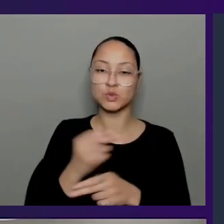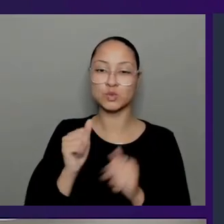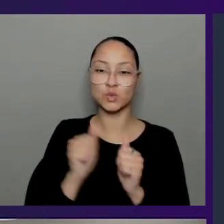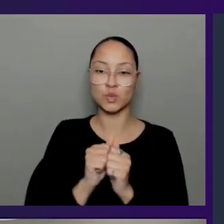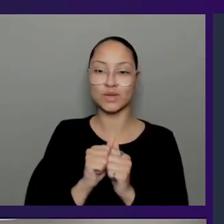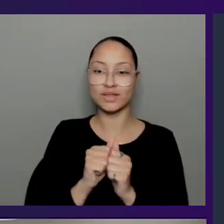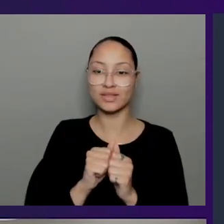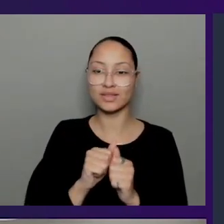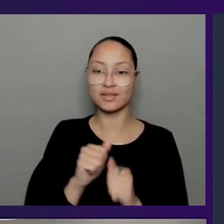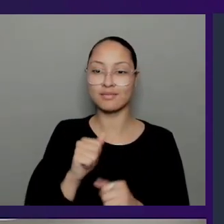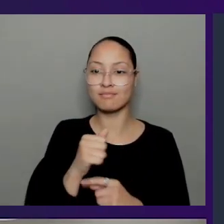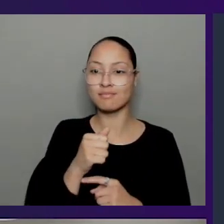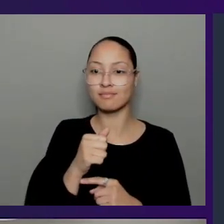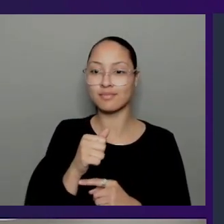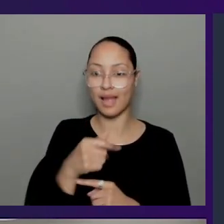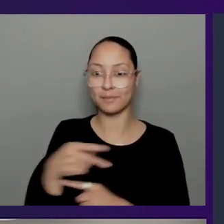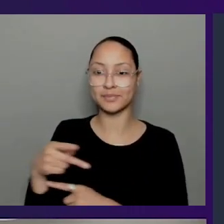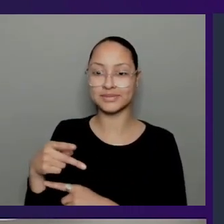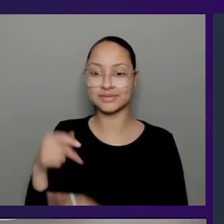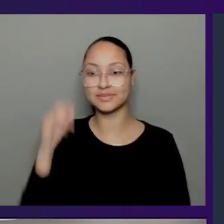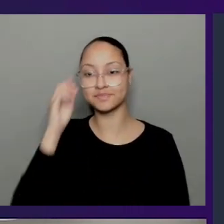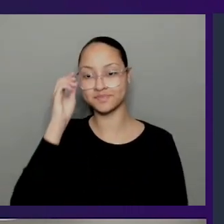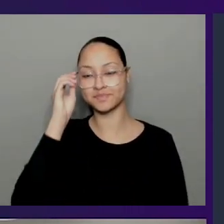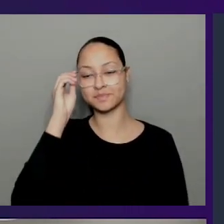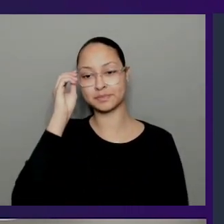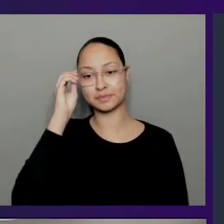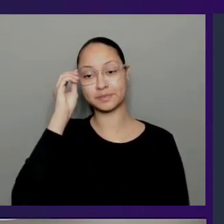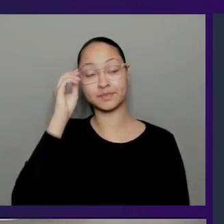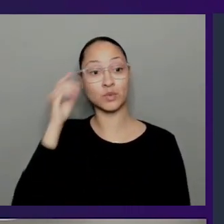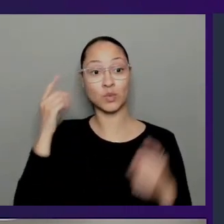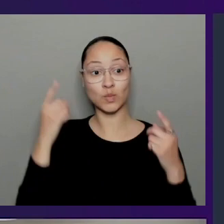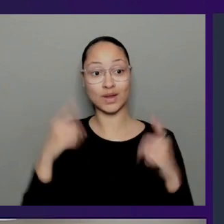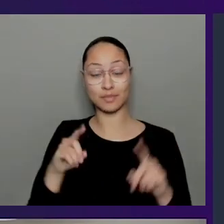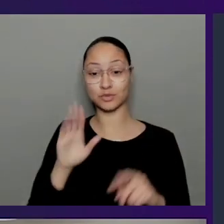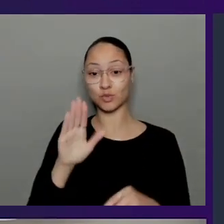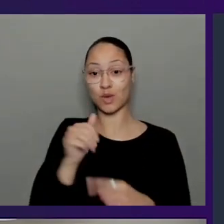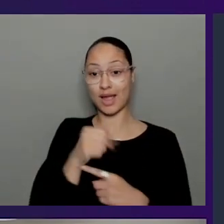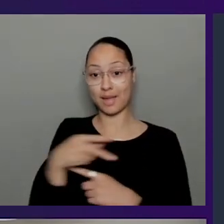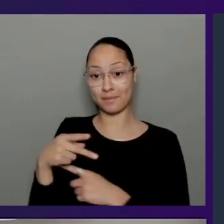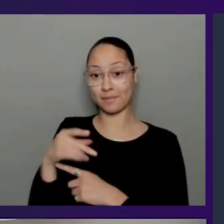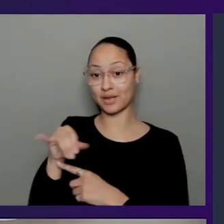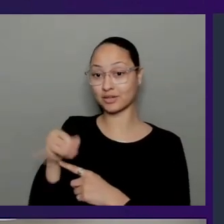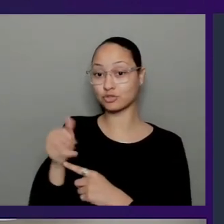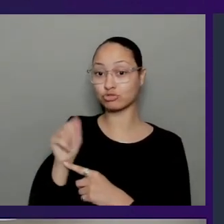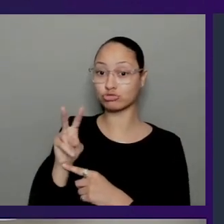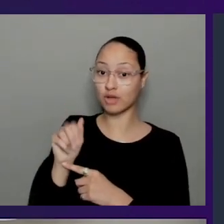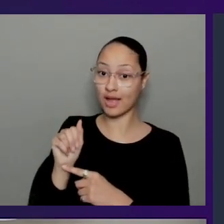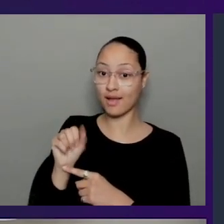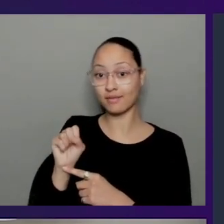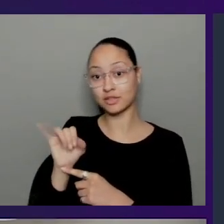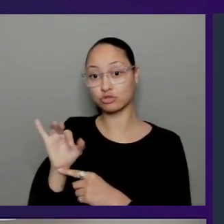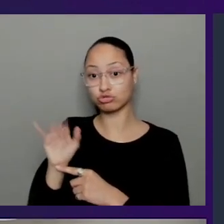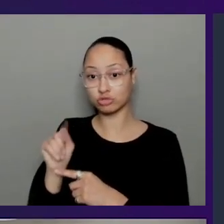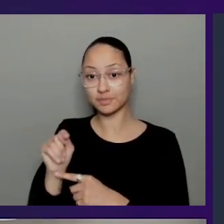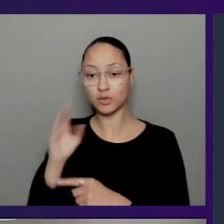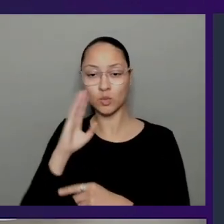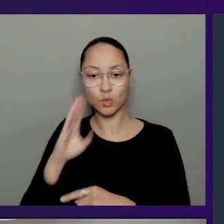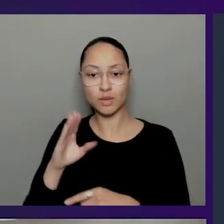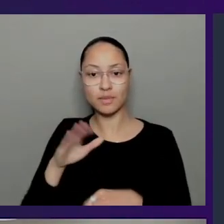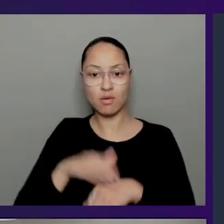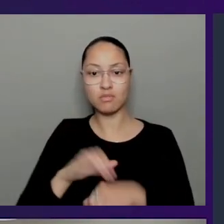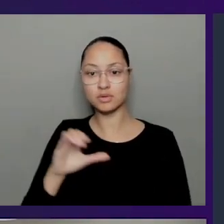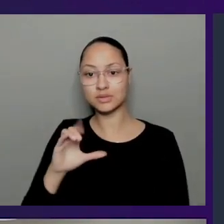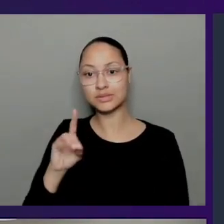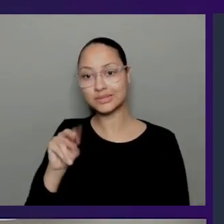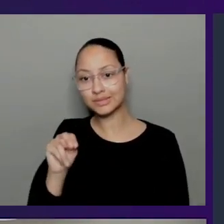what happens here is your application is JavaScript. It sits on a CDN, and your